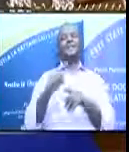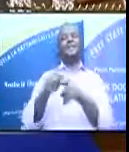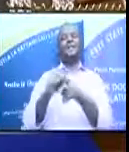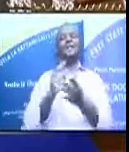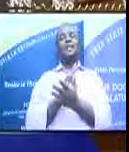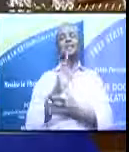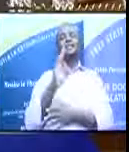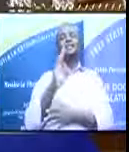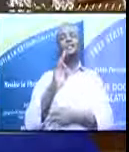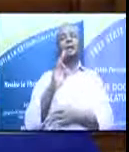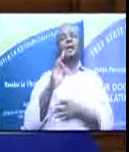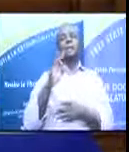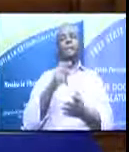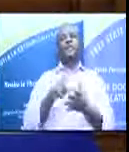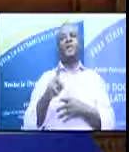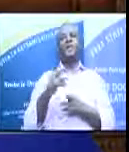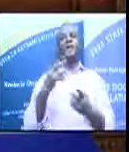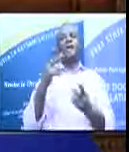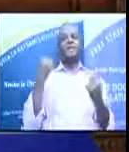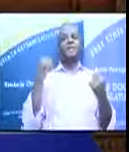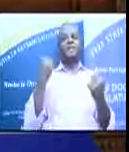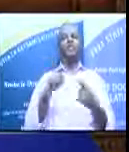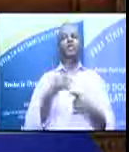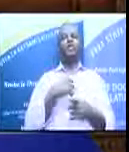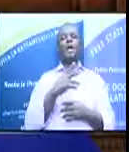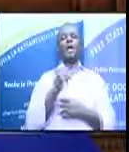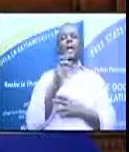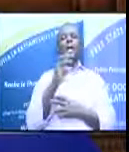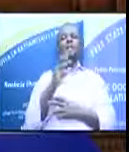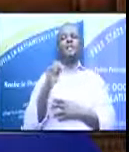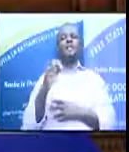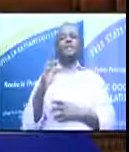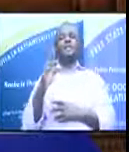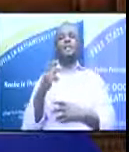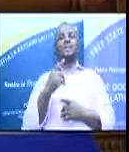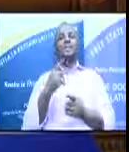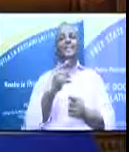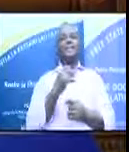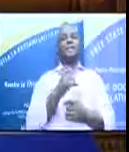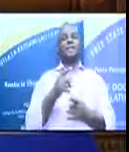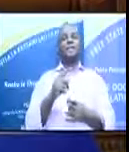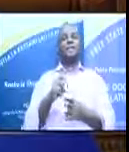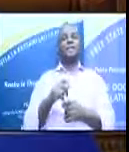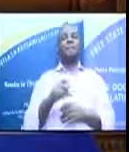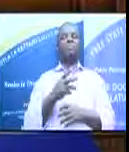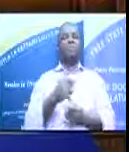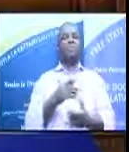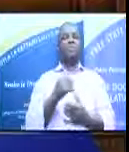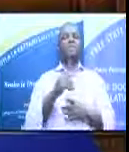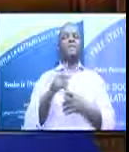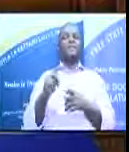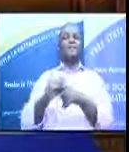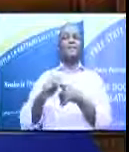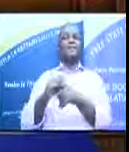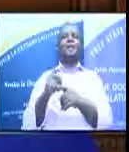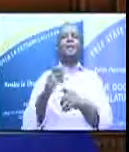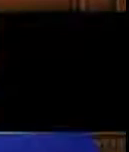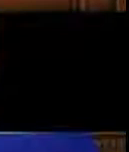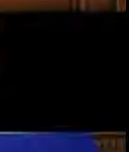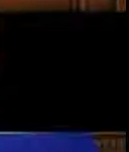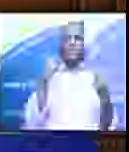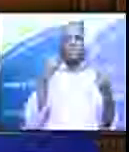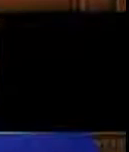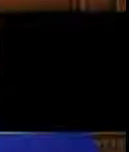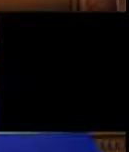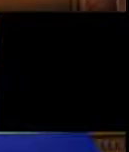professional nurses on the initiation of MDR TB treatment, and reskilling of 200 doctors and nurses on ESMO-E will